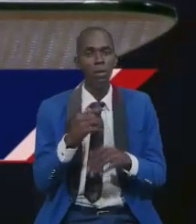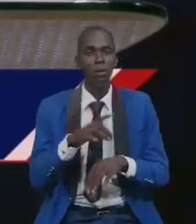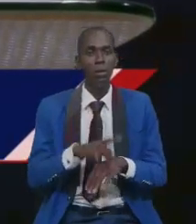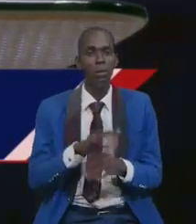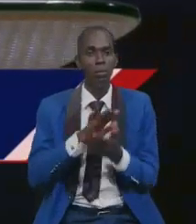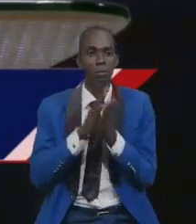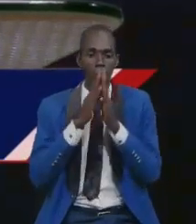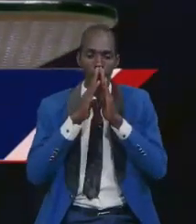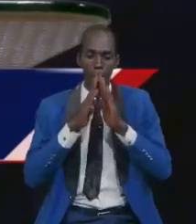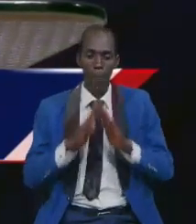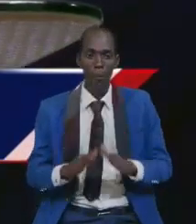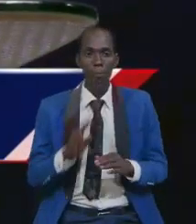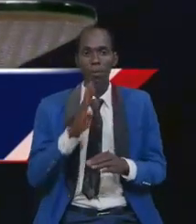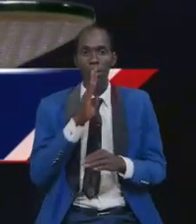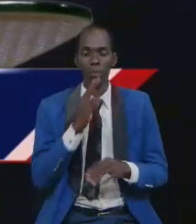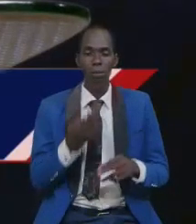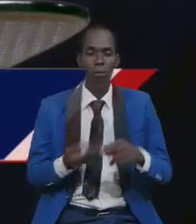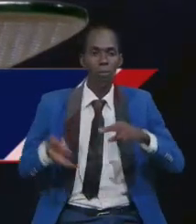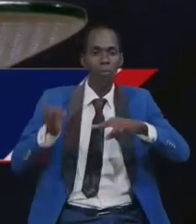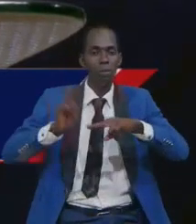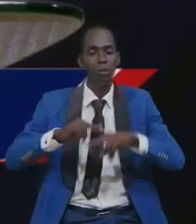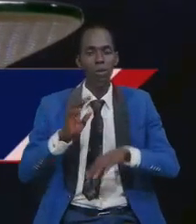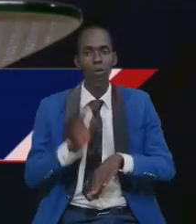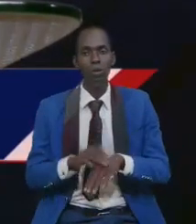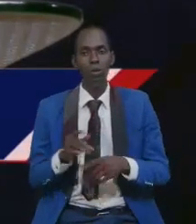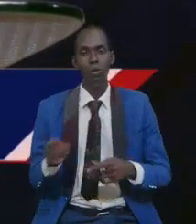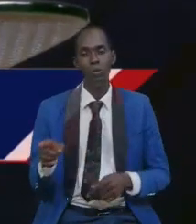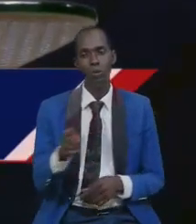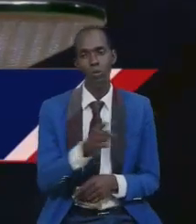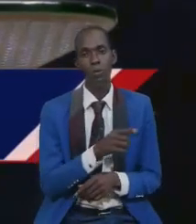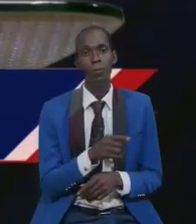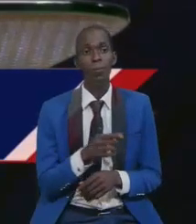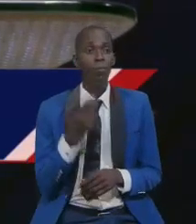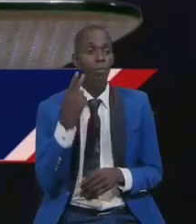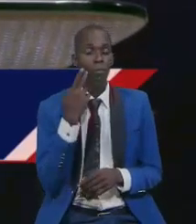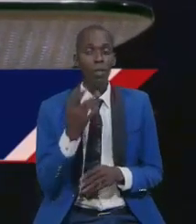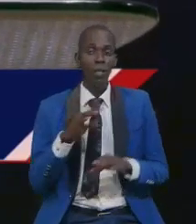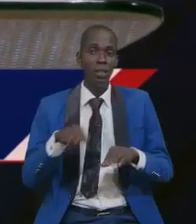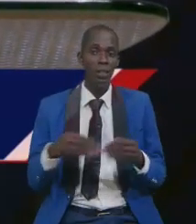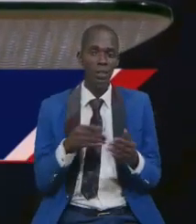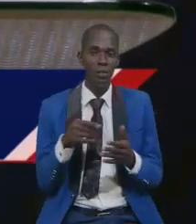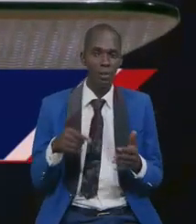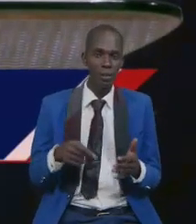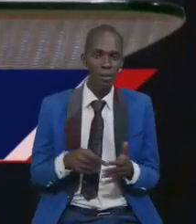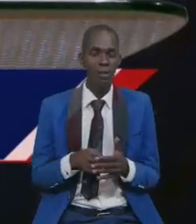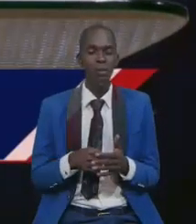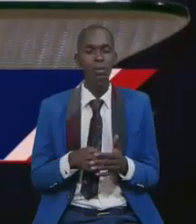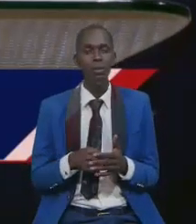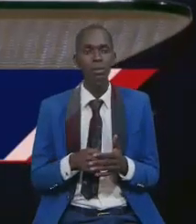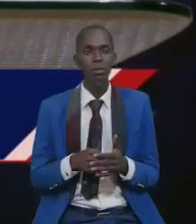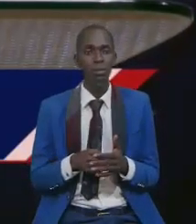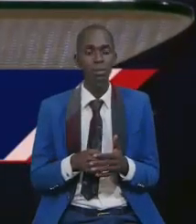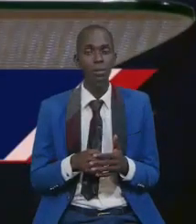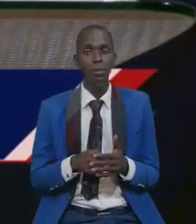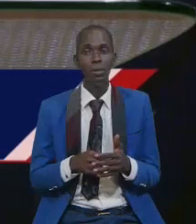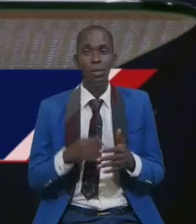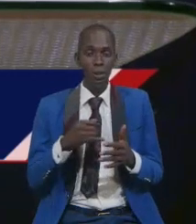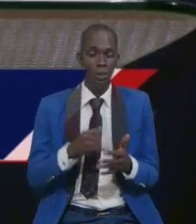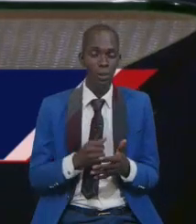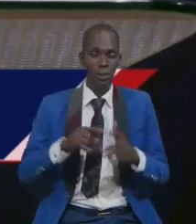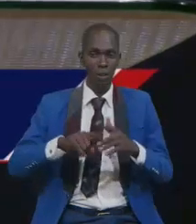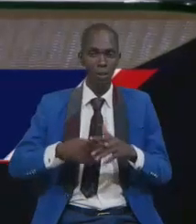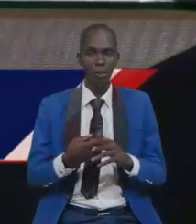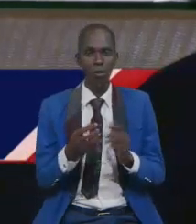be multiplied unto you. He gave this praise, this section. He started with